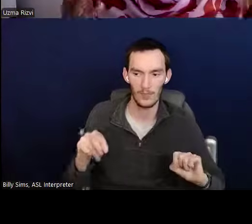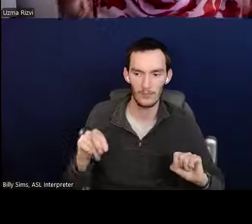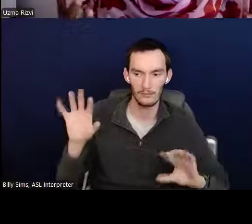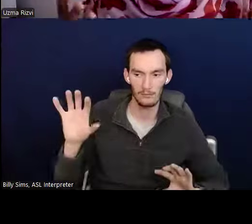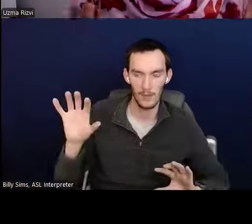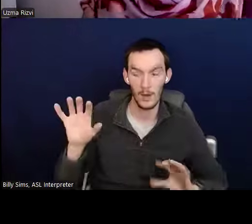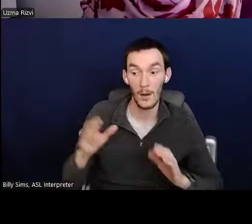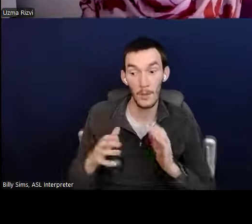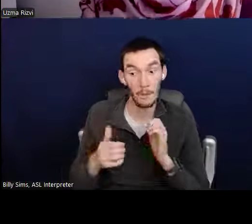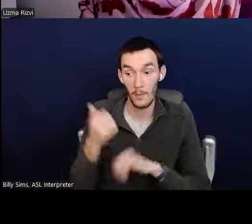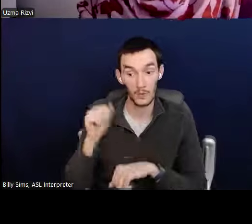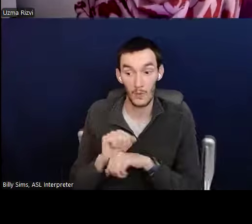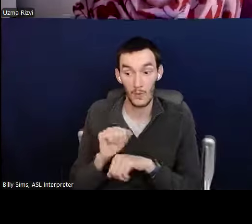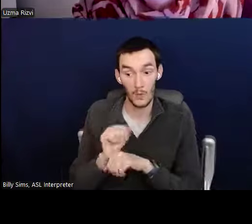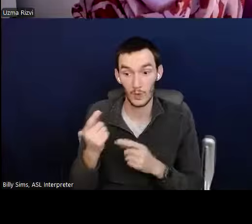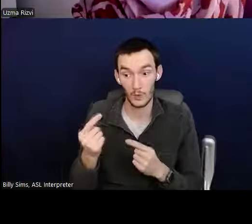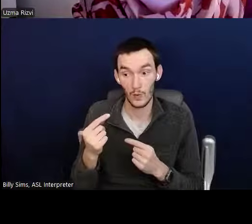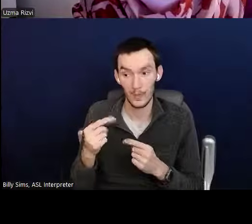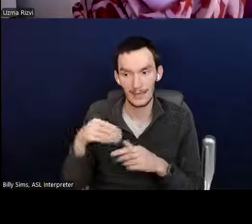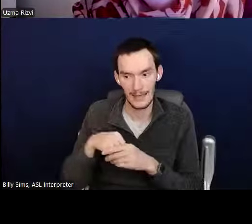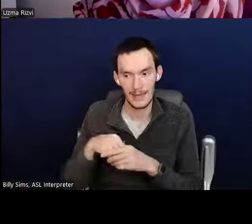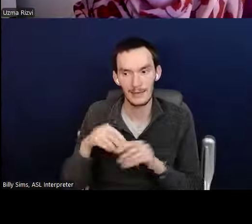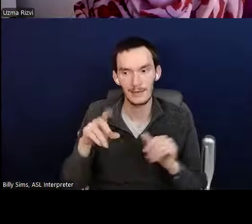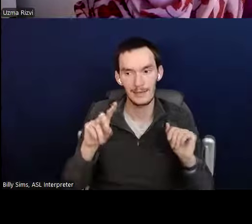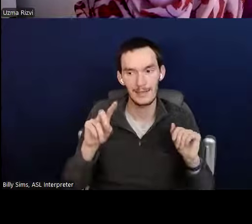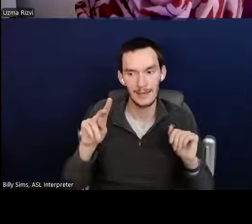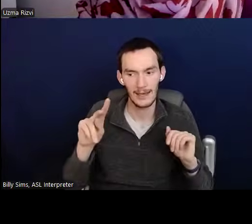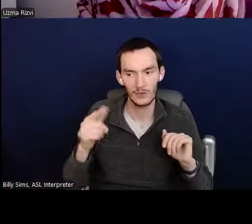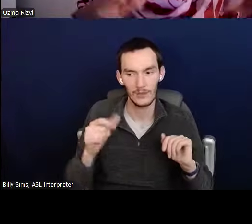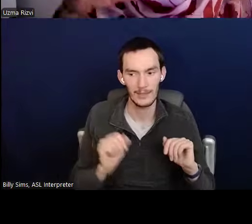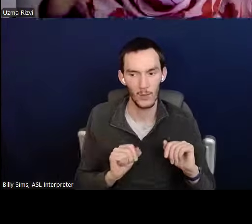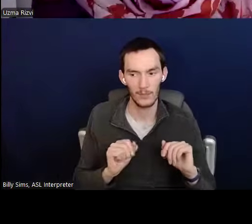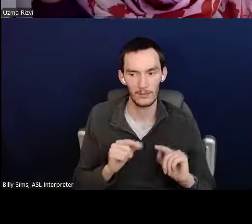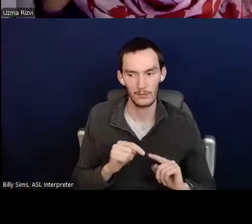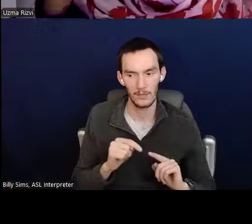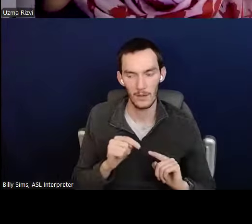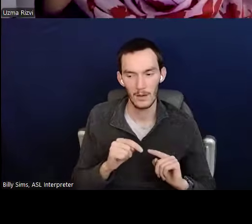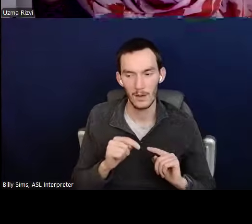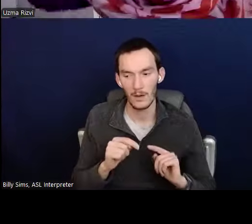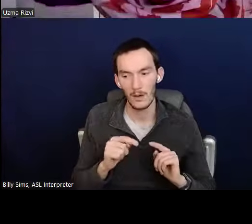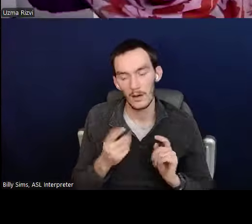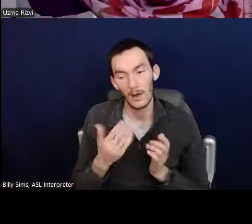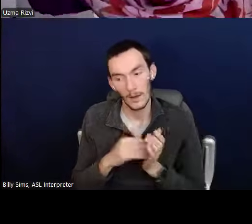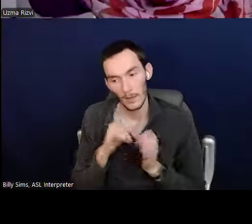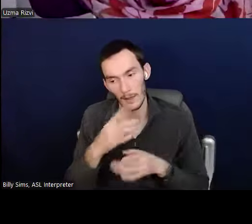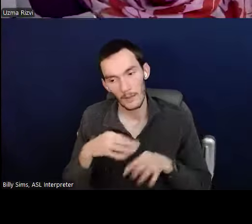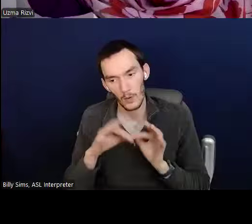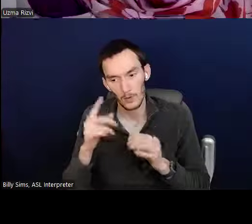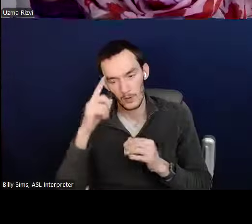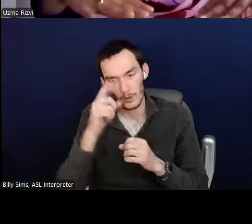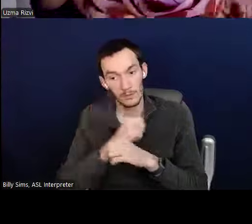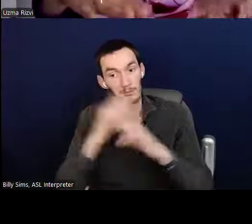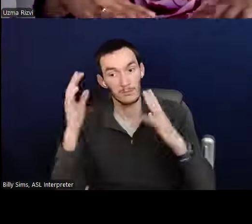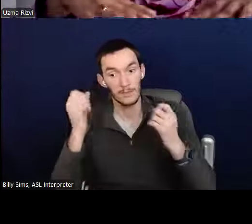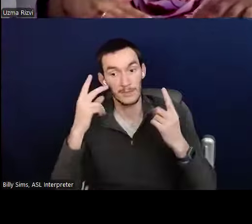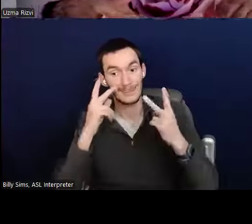all the work that we're doing actually is in DKG South. So again, it's important to get a sense of what it looks like rather than